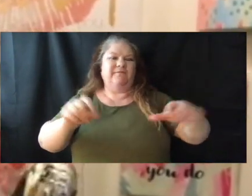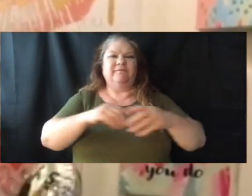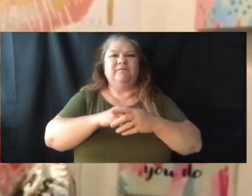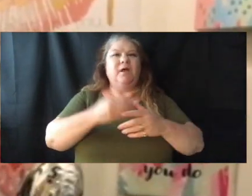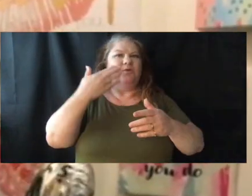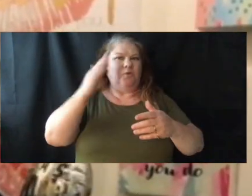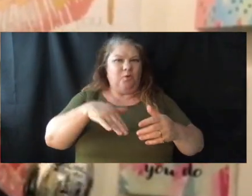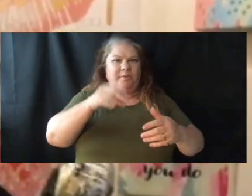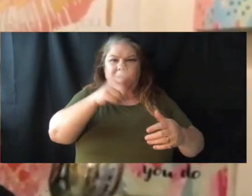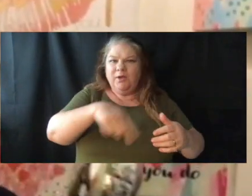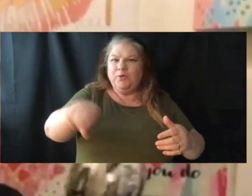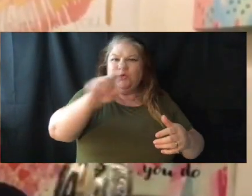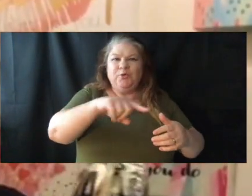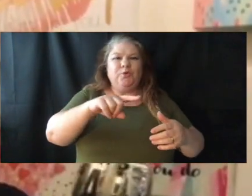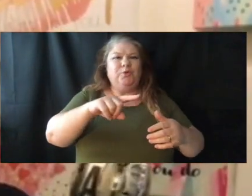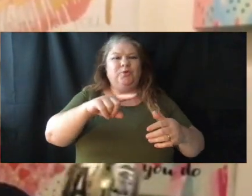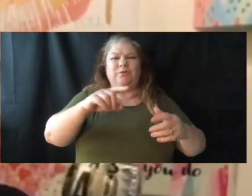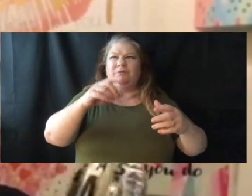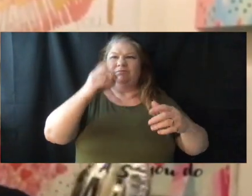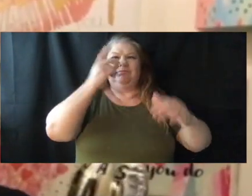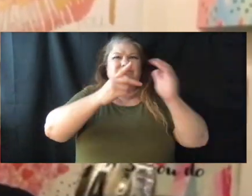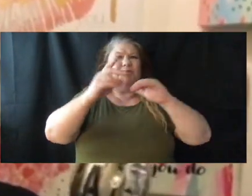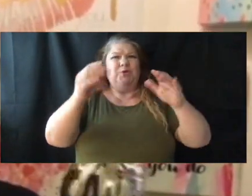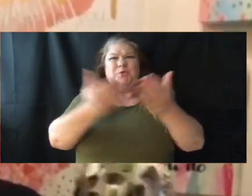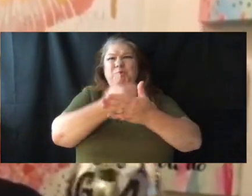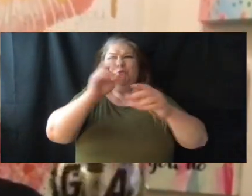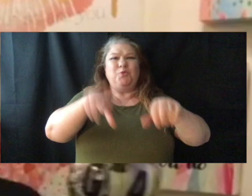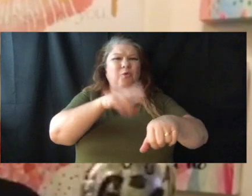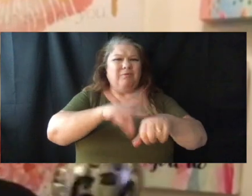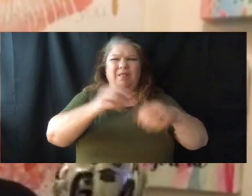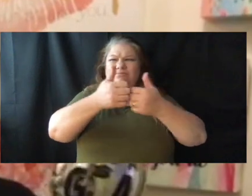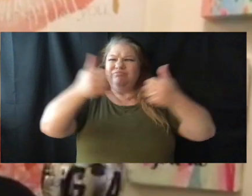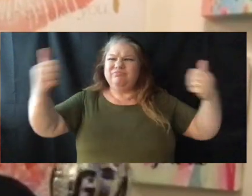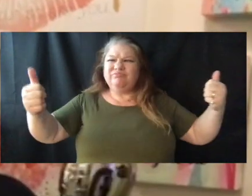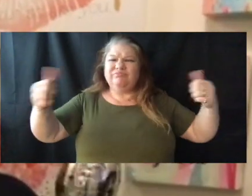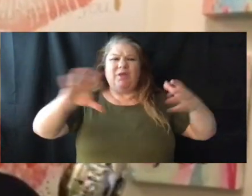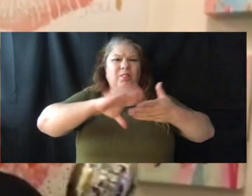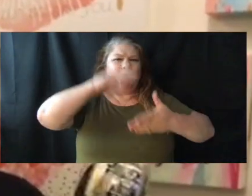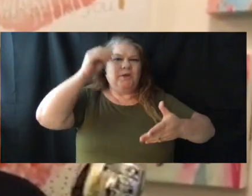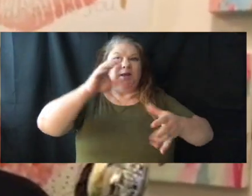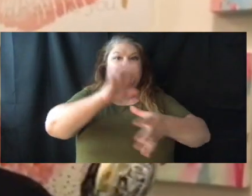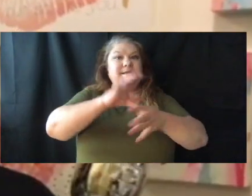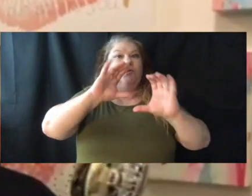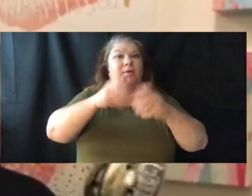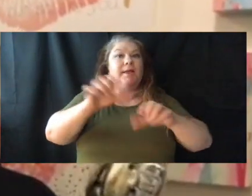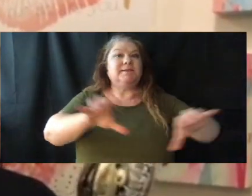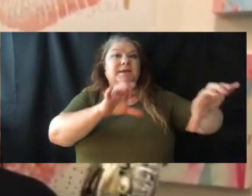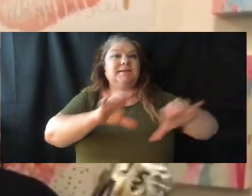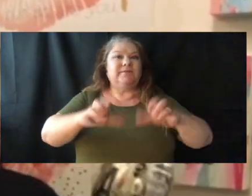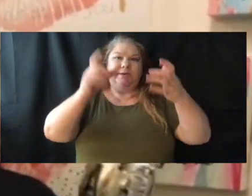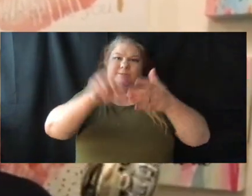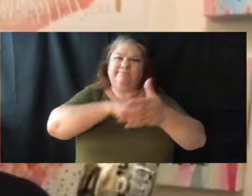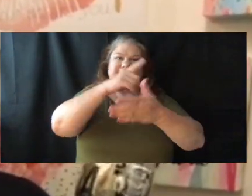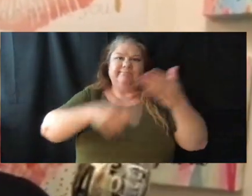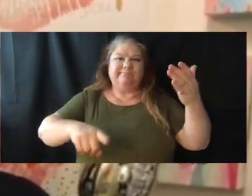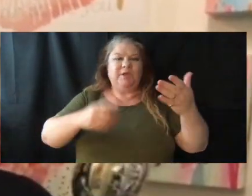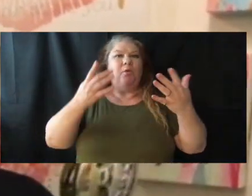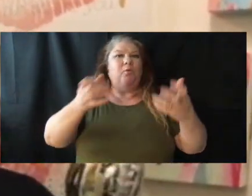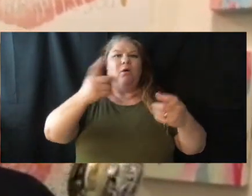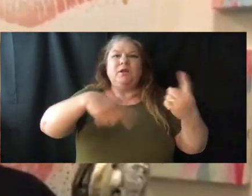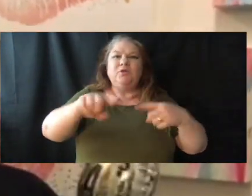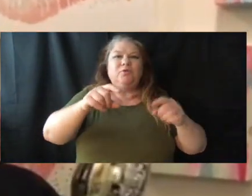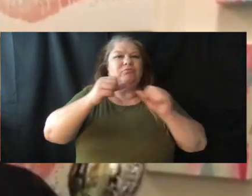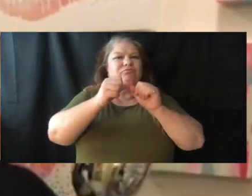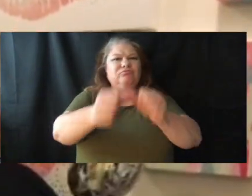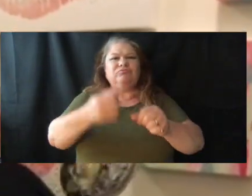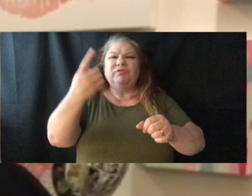2001-245. I know you guys were faced with a new norm of remote distance learning and your senior class activities were canceled. I would like you to